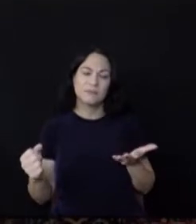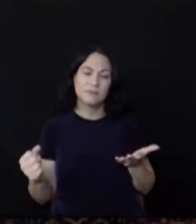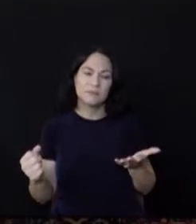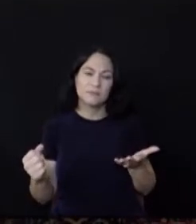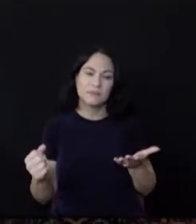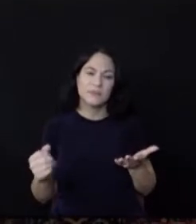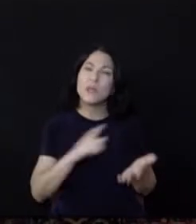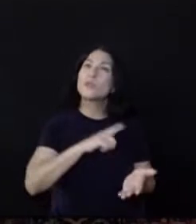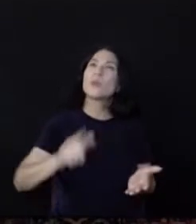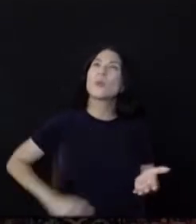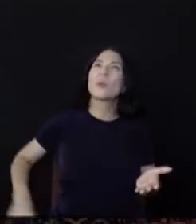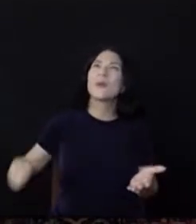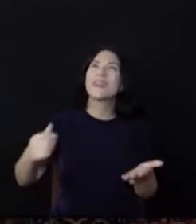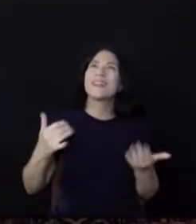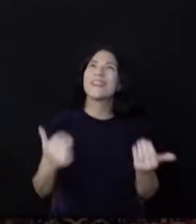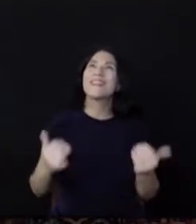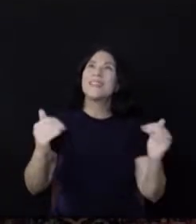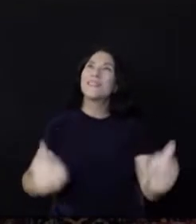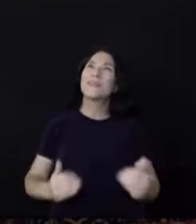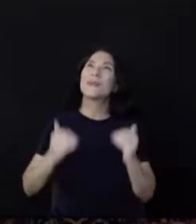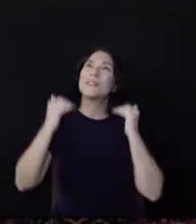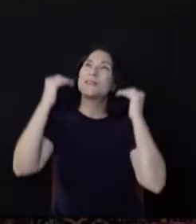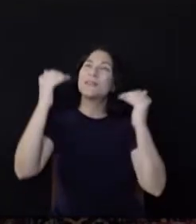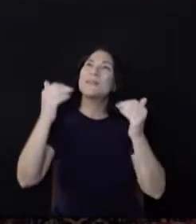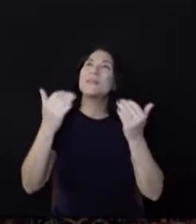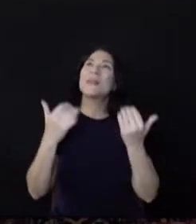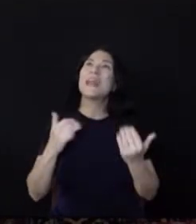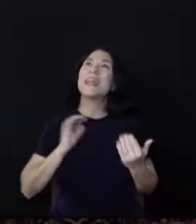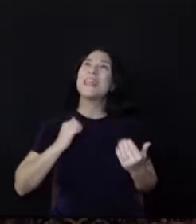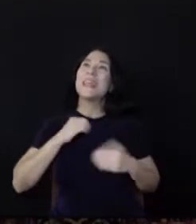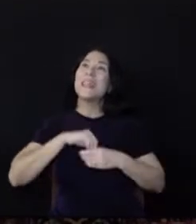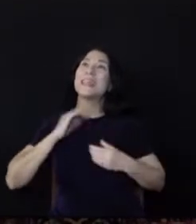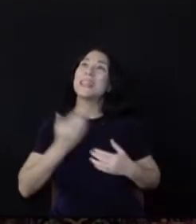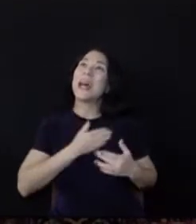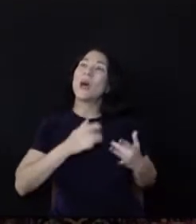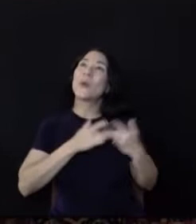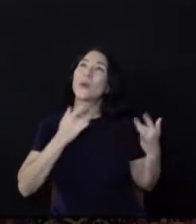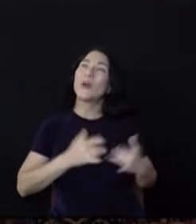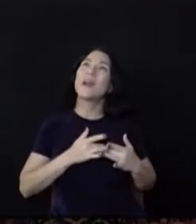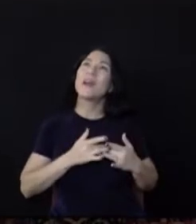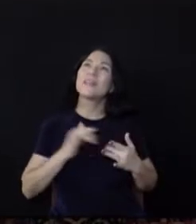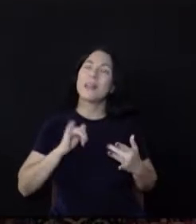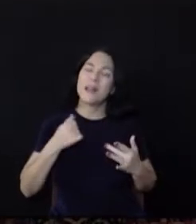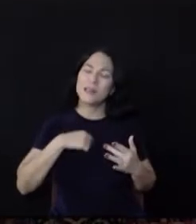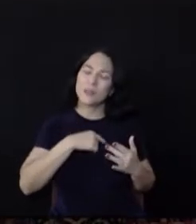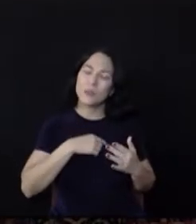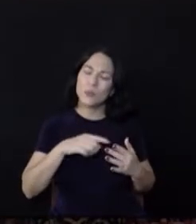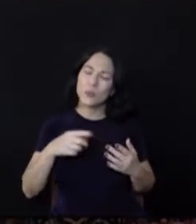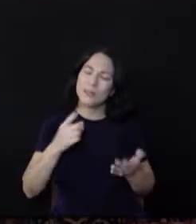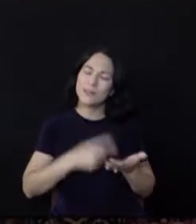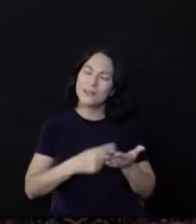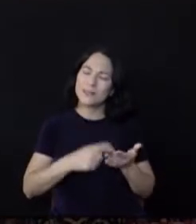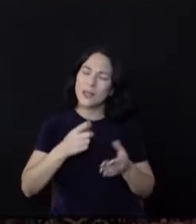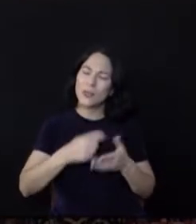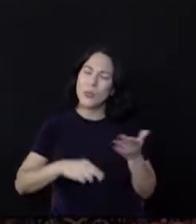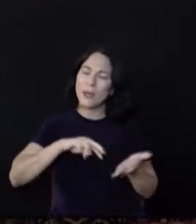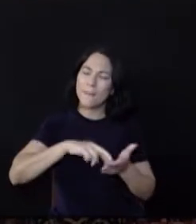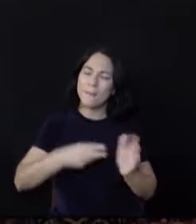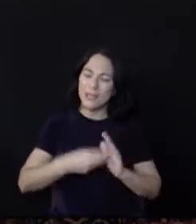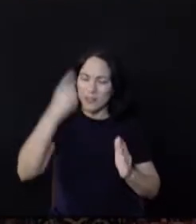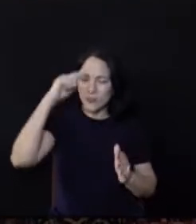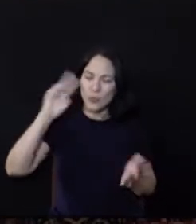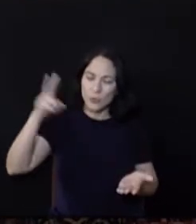So, Lord, we raise you up this day in our hearts as we talk more about what it means for you to have been raised